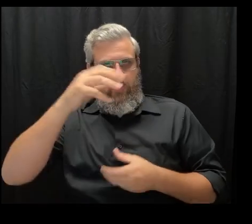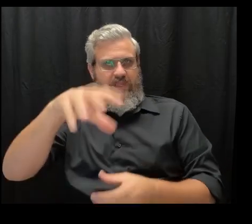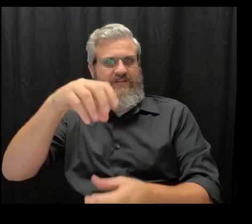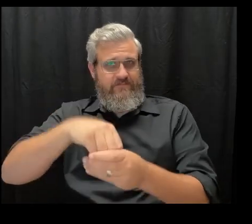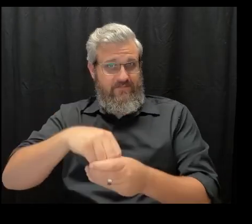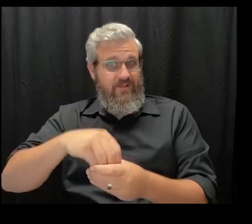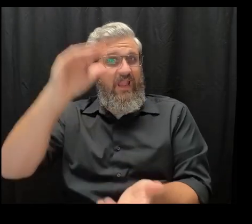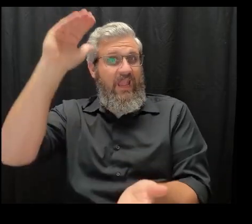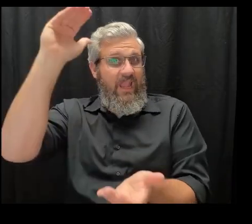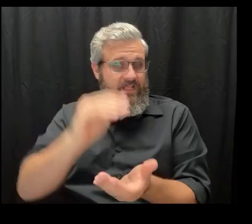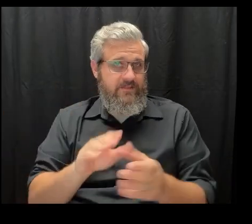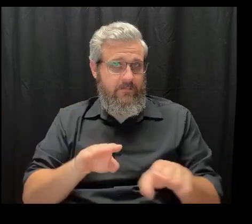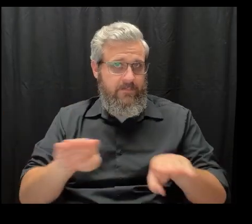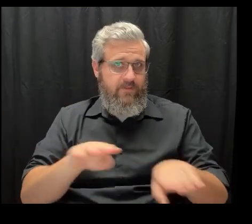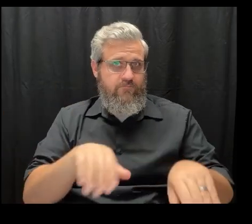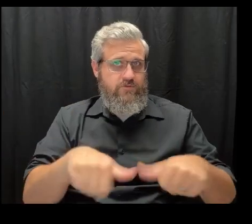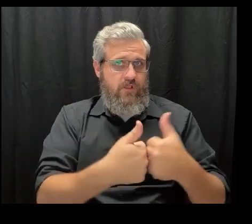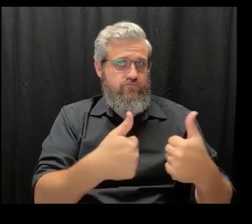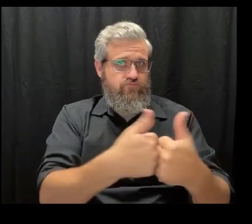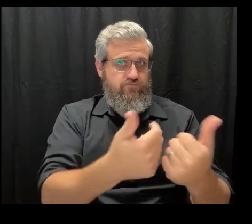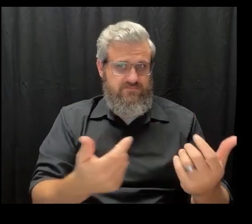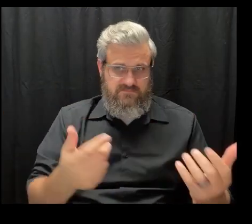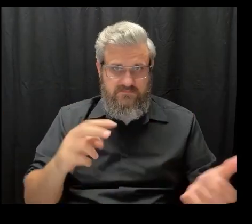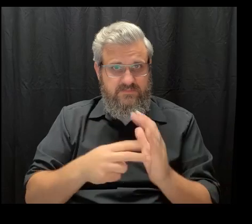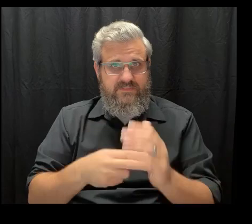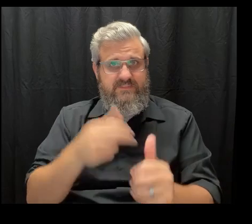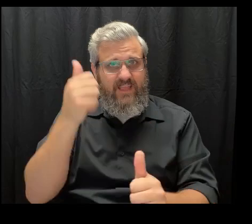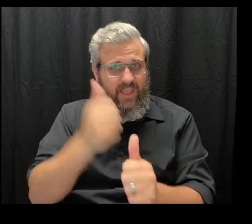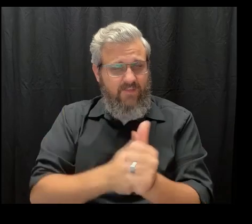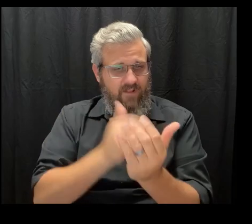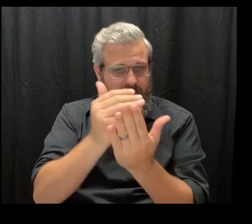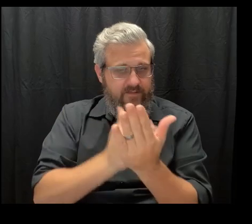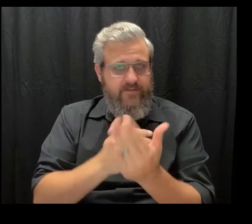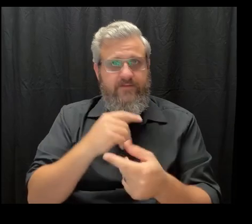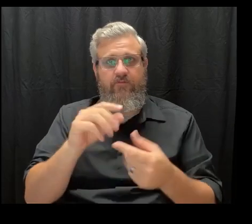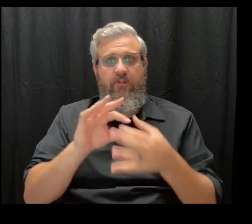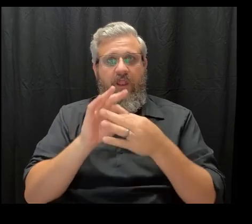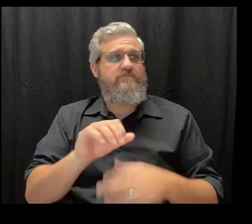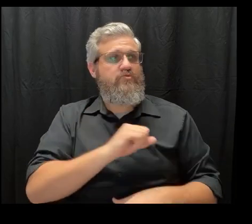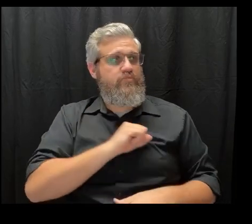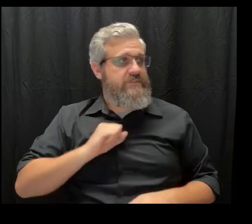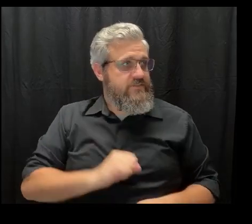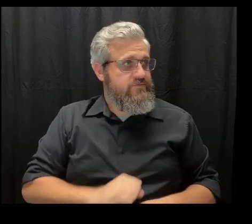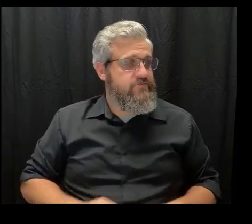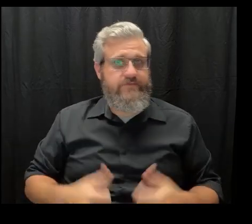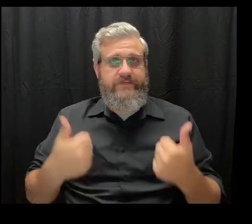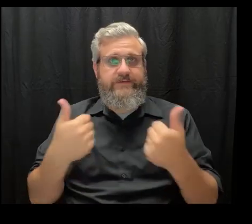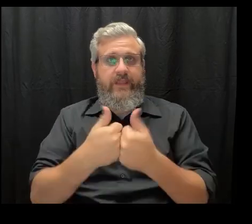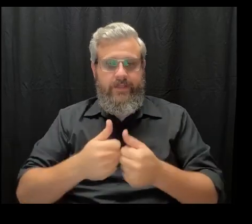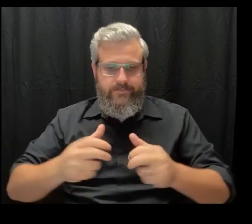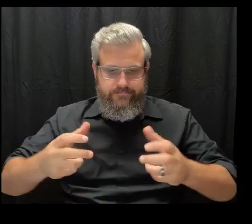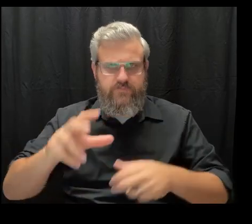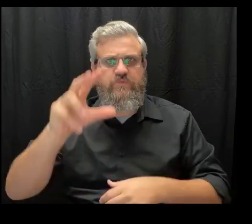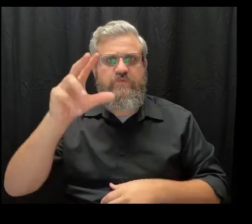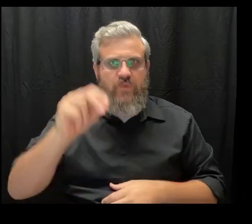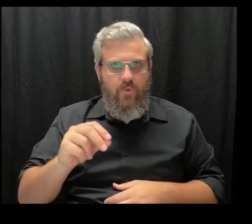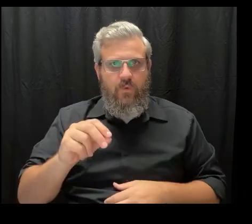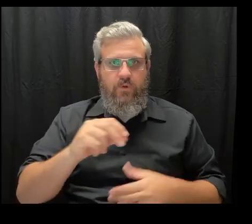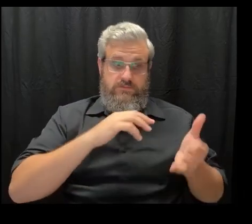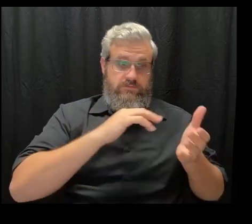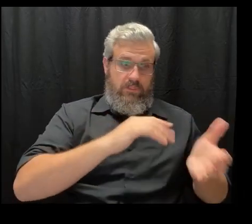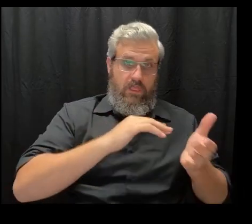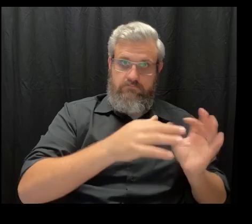challenges. This doesn't mean every lesson has to be about superheroes or video games. It means finding ways to link academic content to